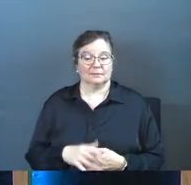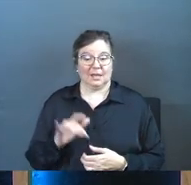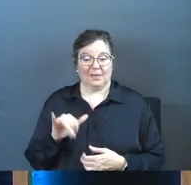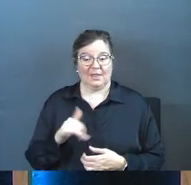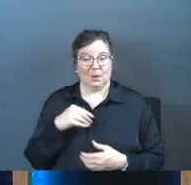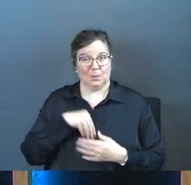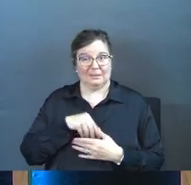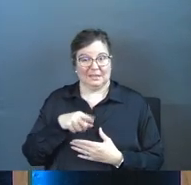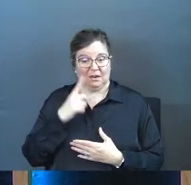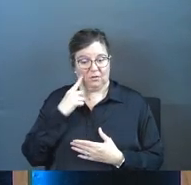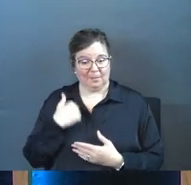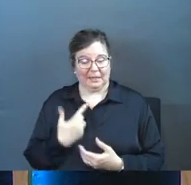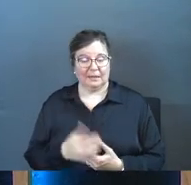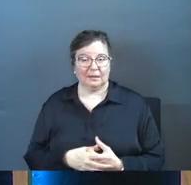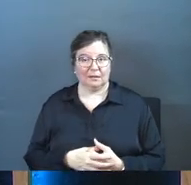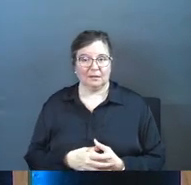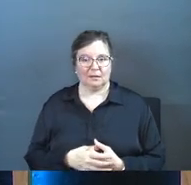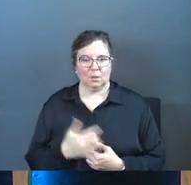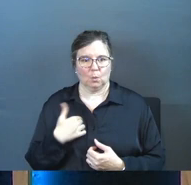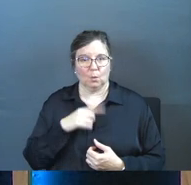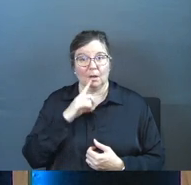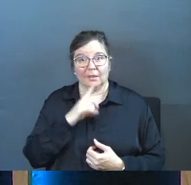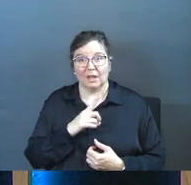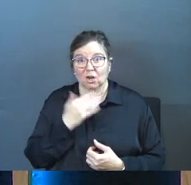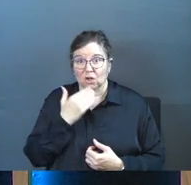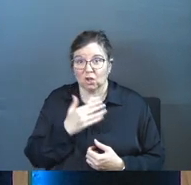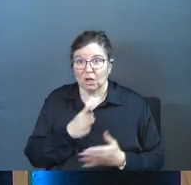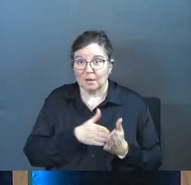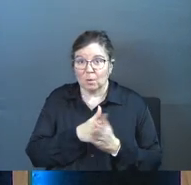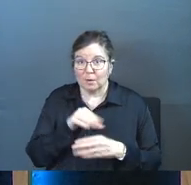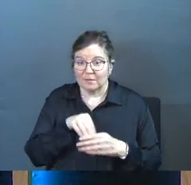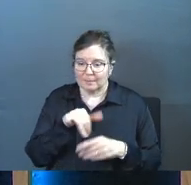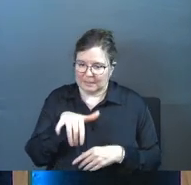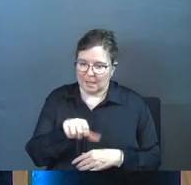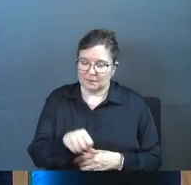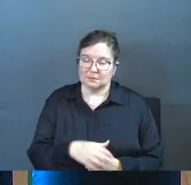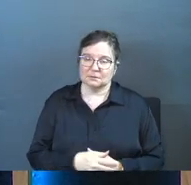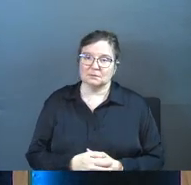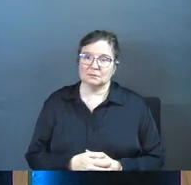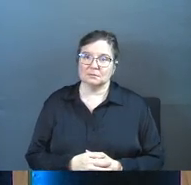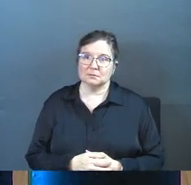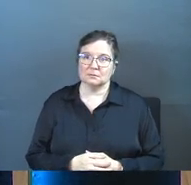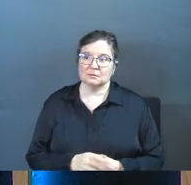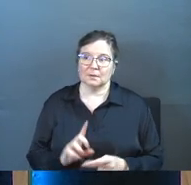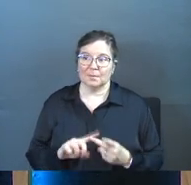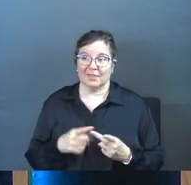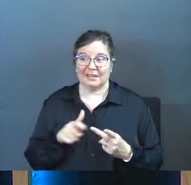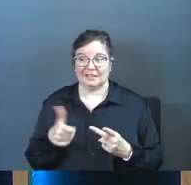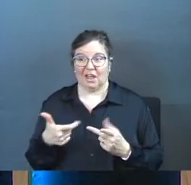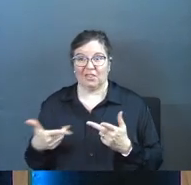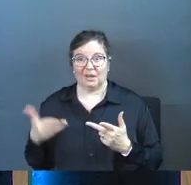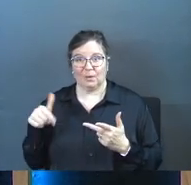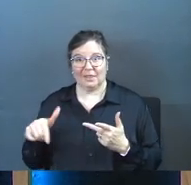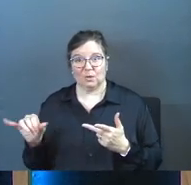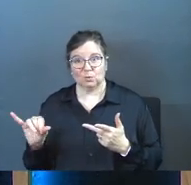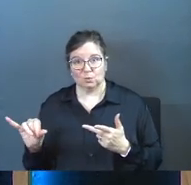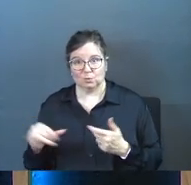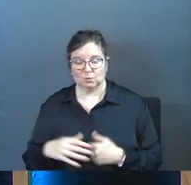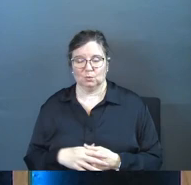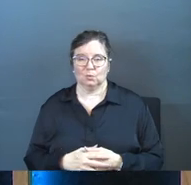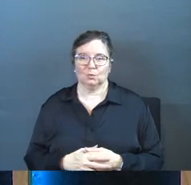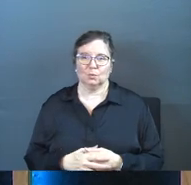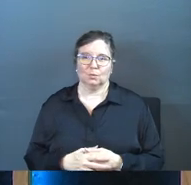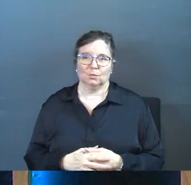And that was in there for me. Were there good motives in me? Yes. But these other things were there